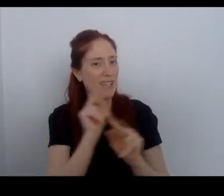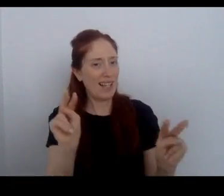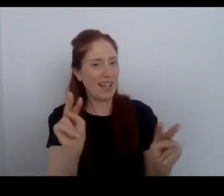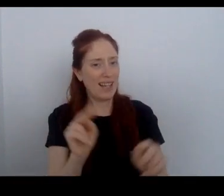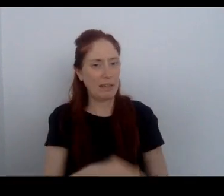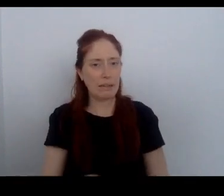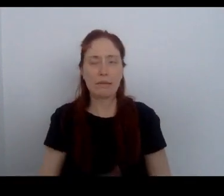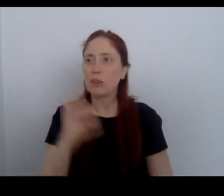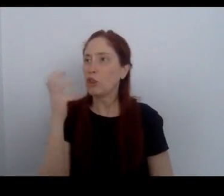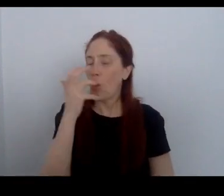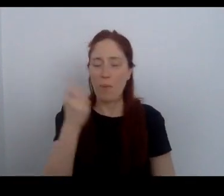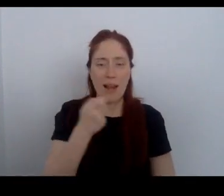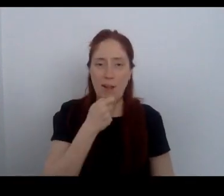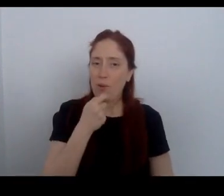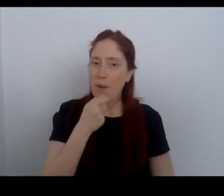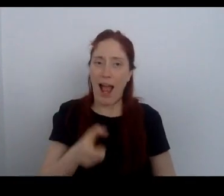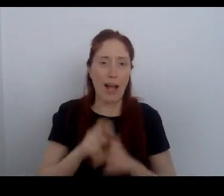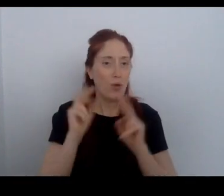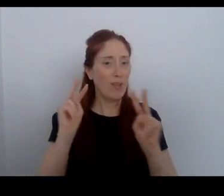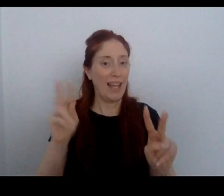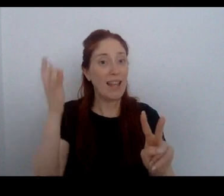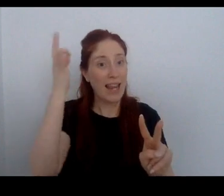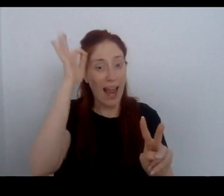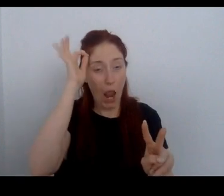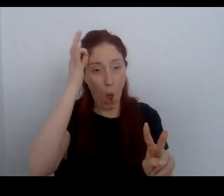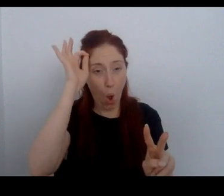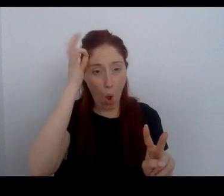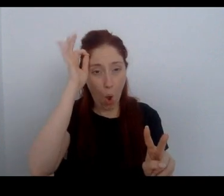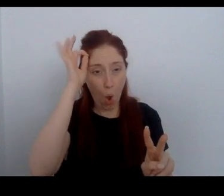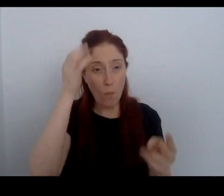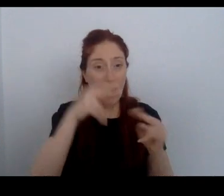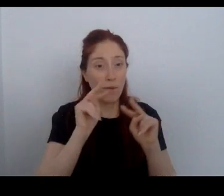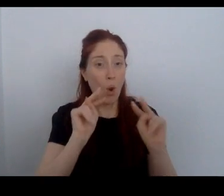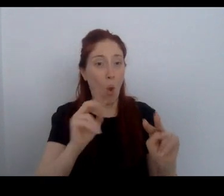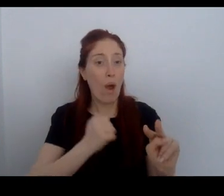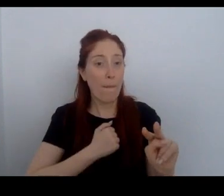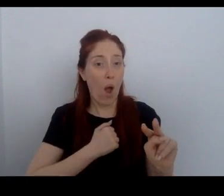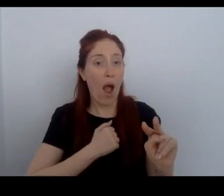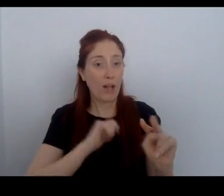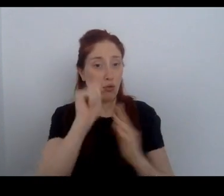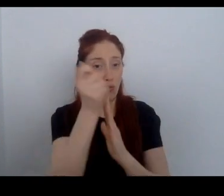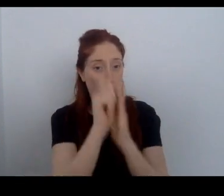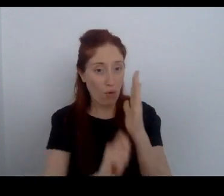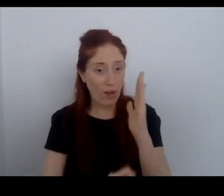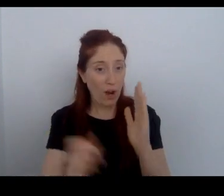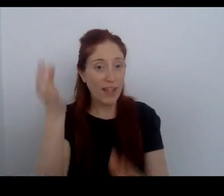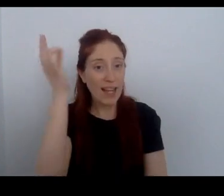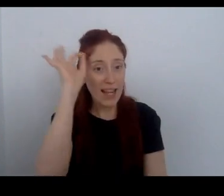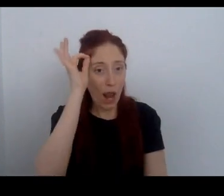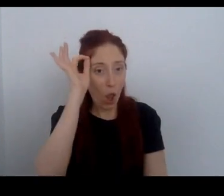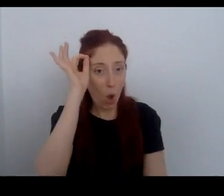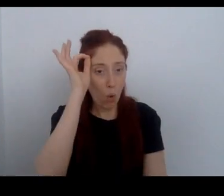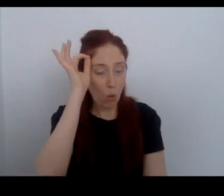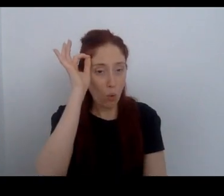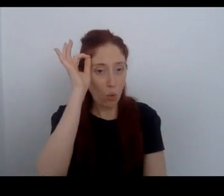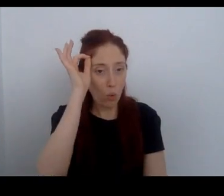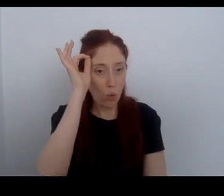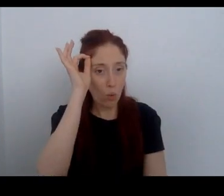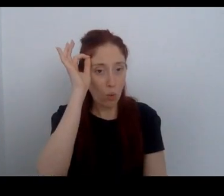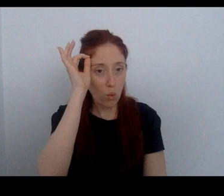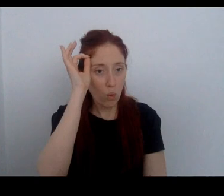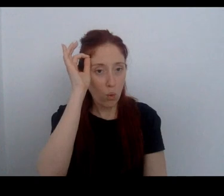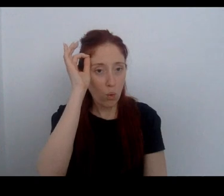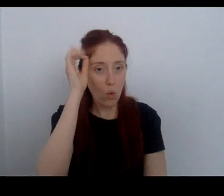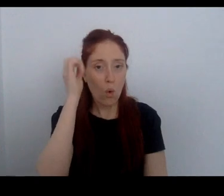done the yellow, but I'm certainly having a look on the chair, which planes and directions